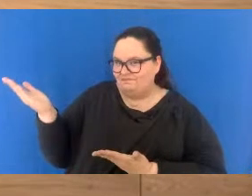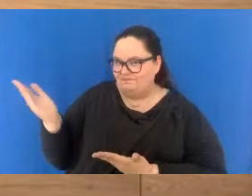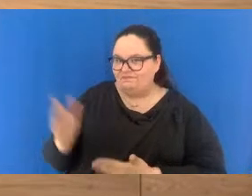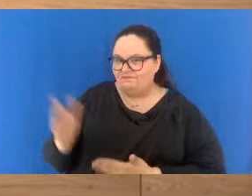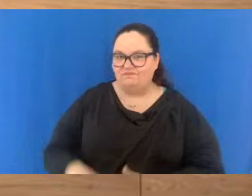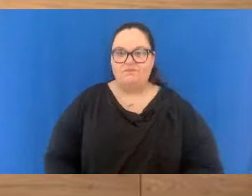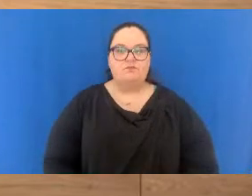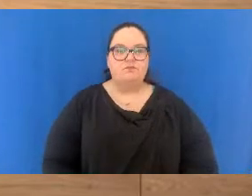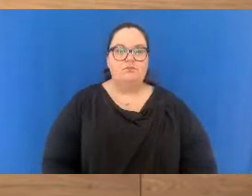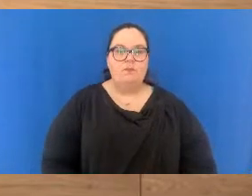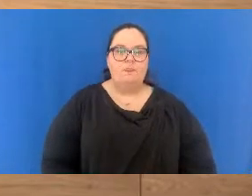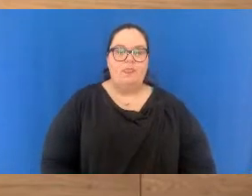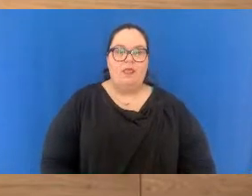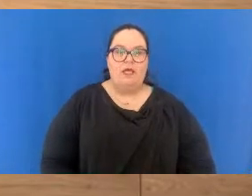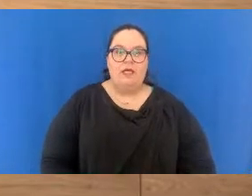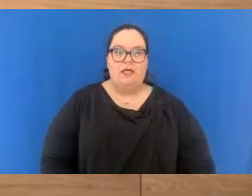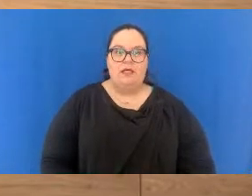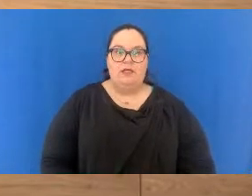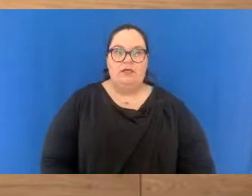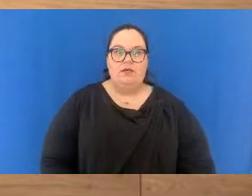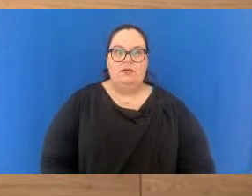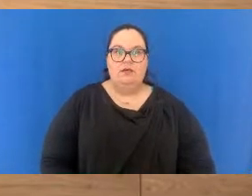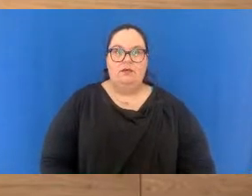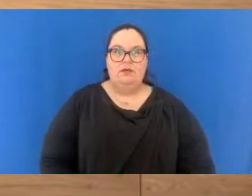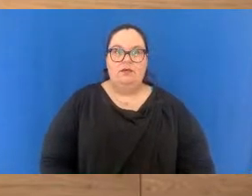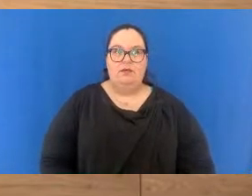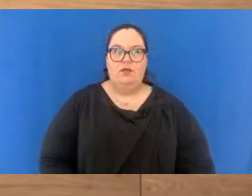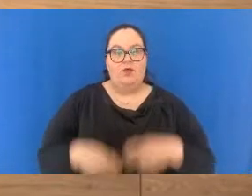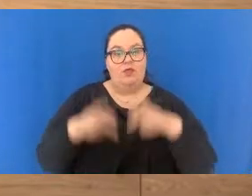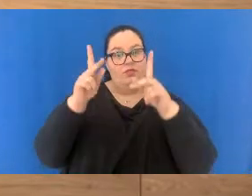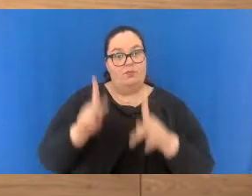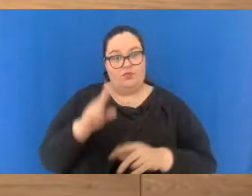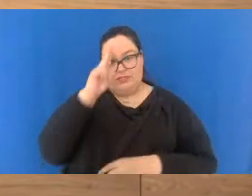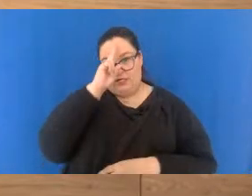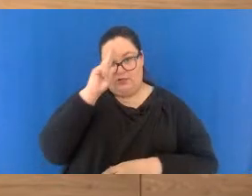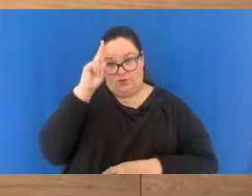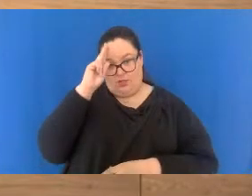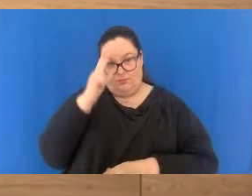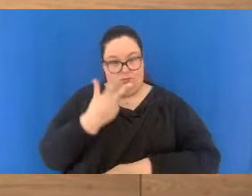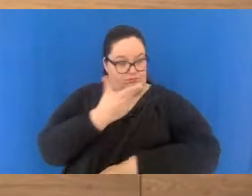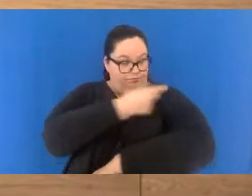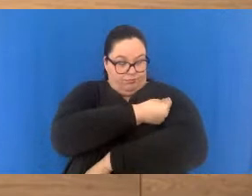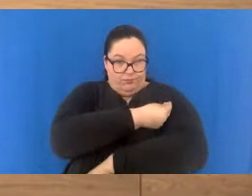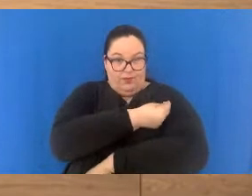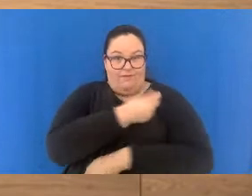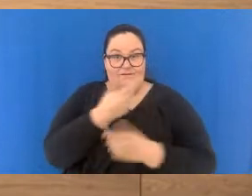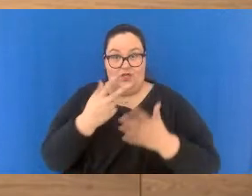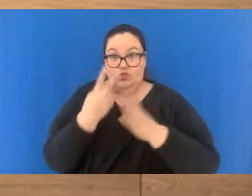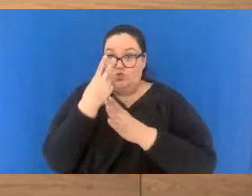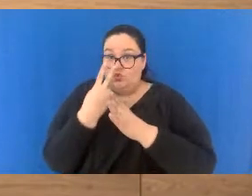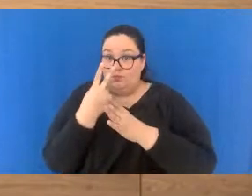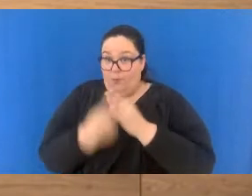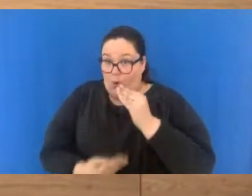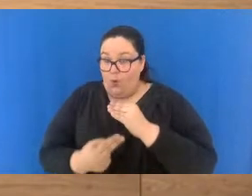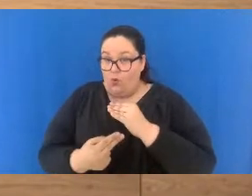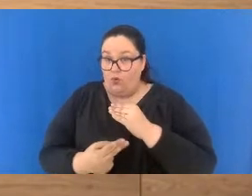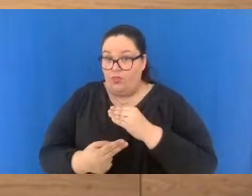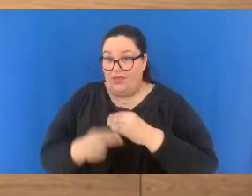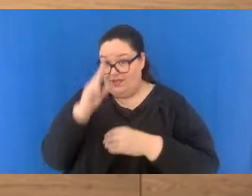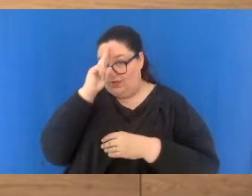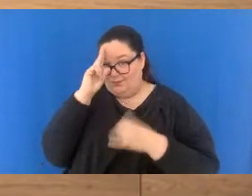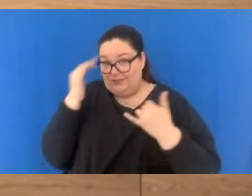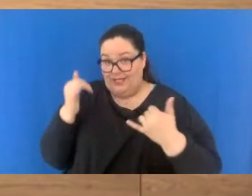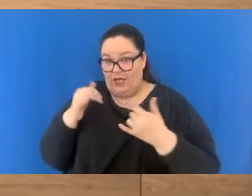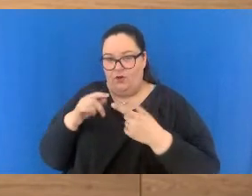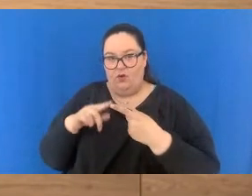who contracted the virus, who had had both doses of the vaccine, had 14 days passed since the second dose, and were they